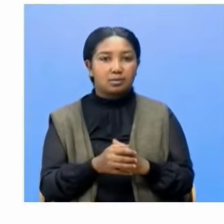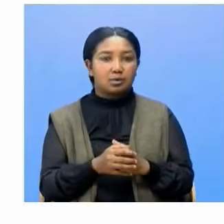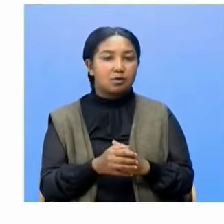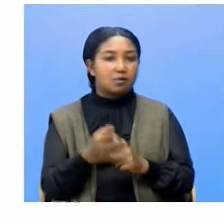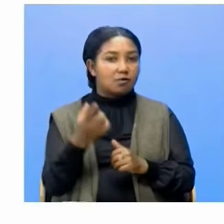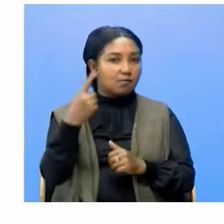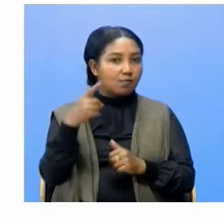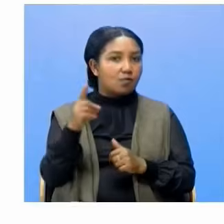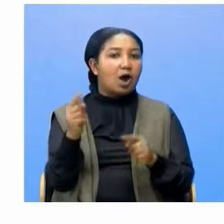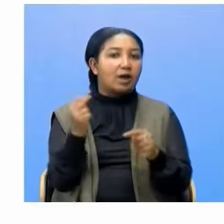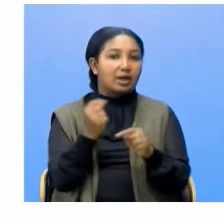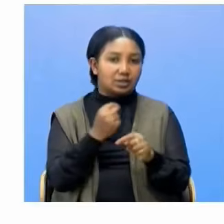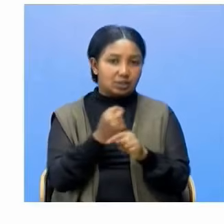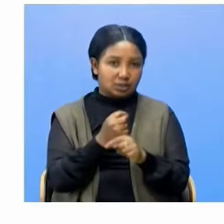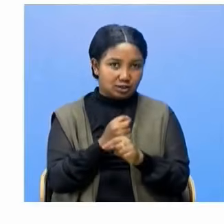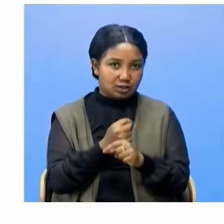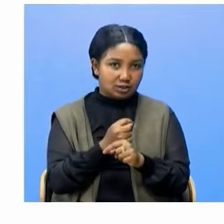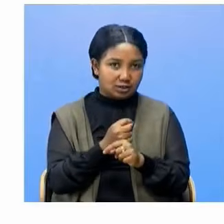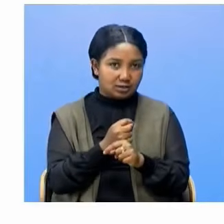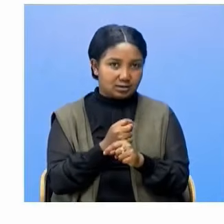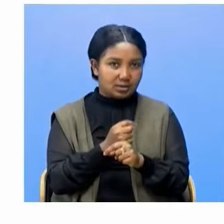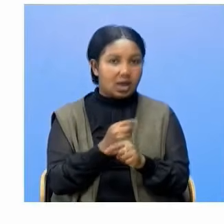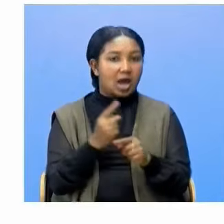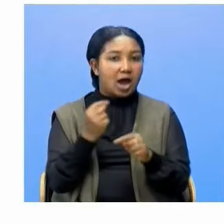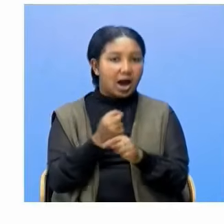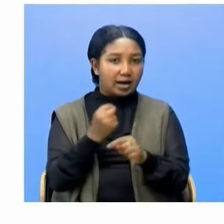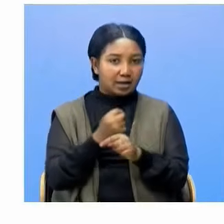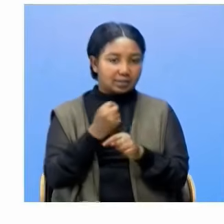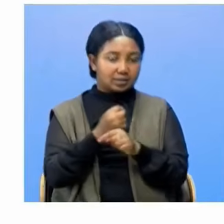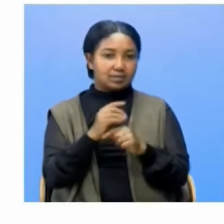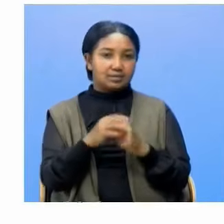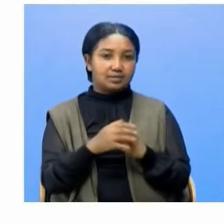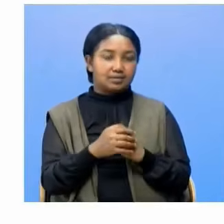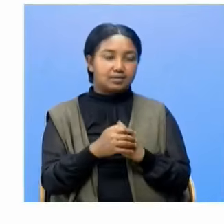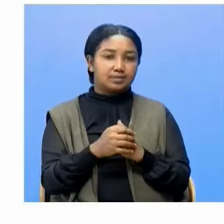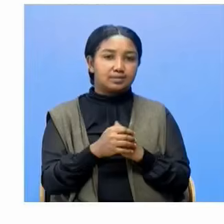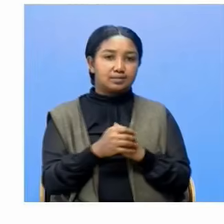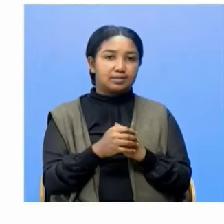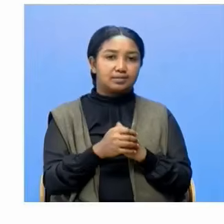for an action. For an action